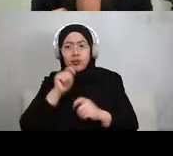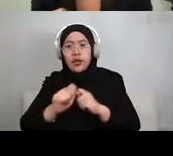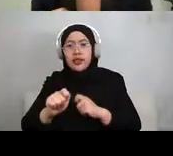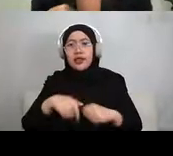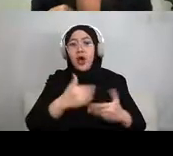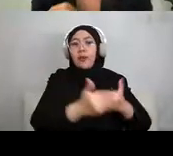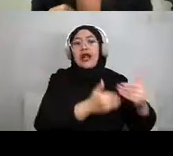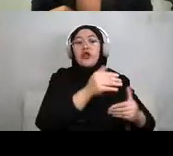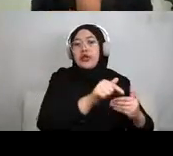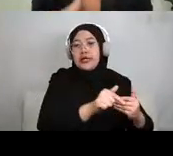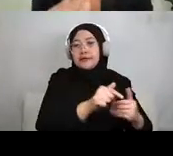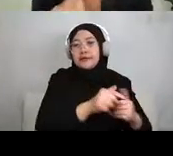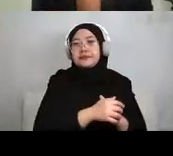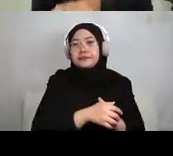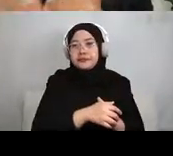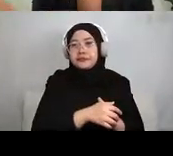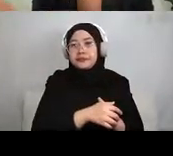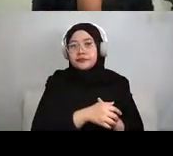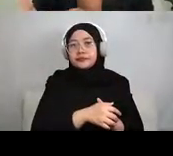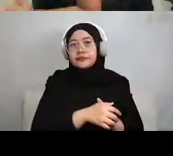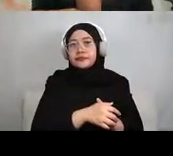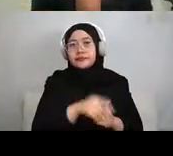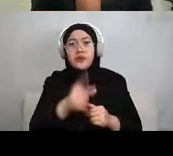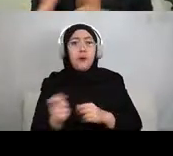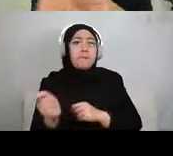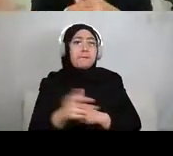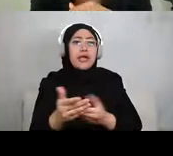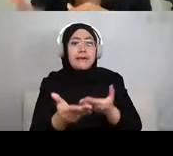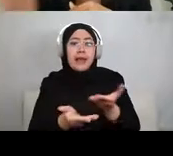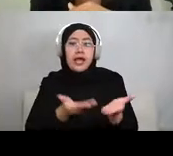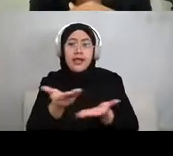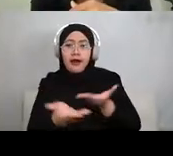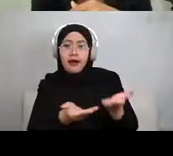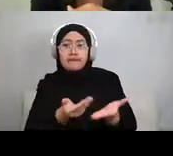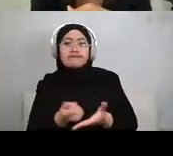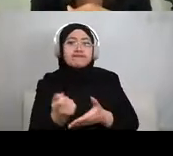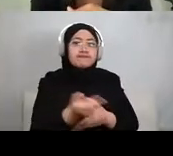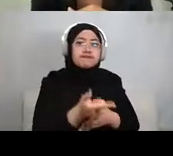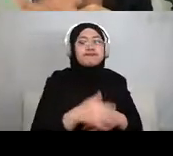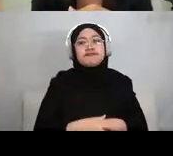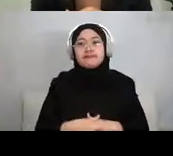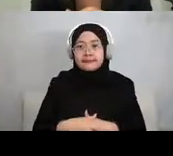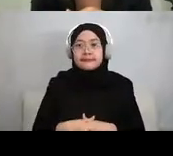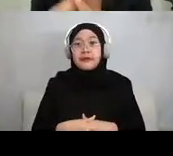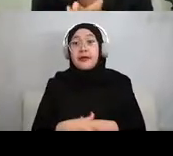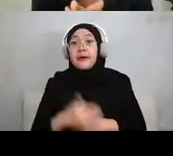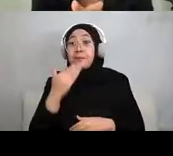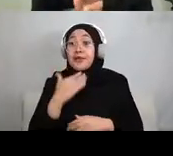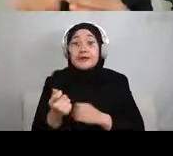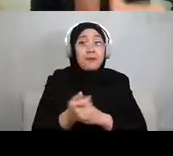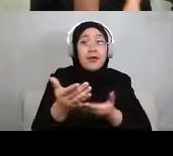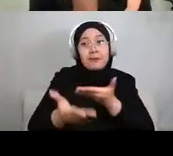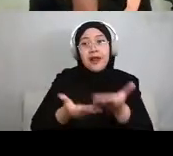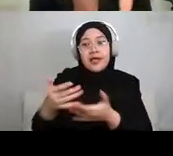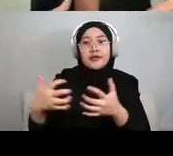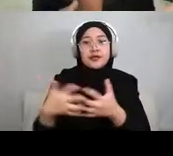the service it provides. It provides a service that the cost is based on the kilometers run by the bus. So if it runs